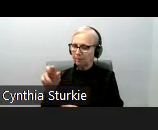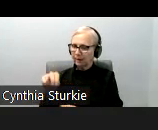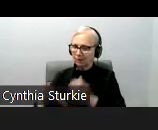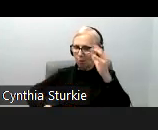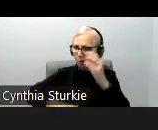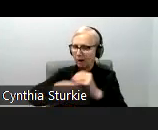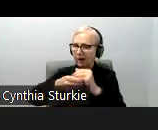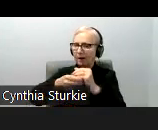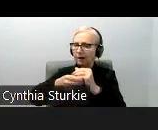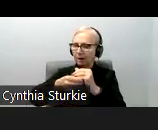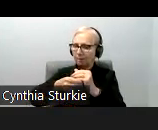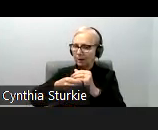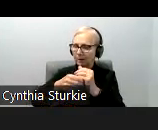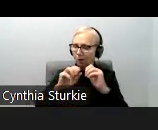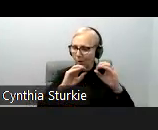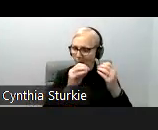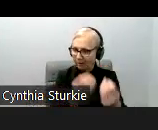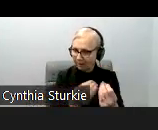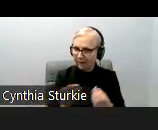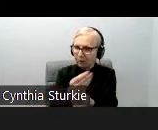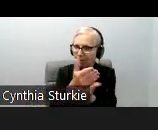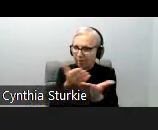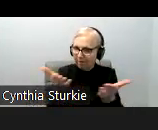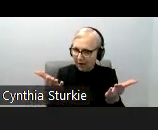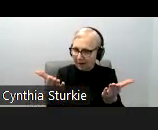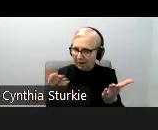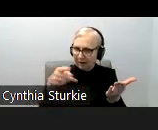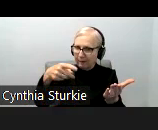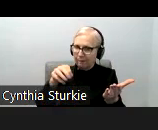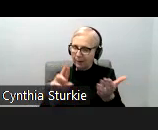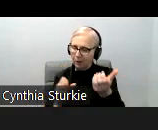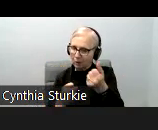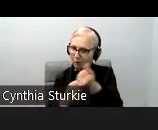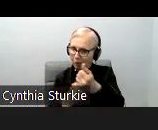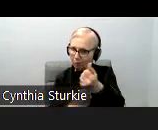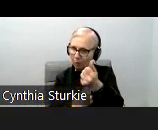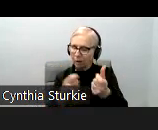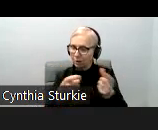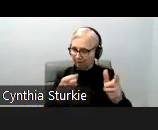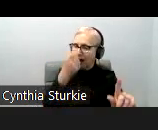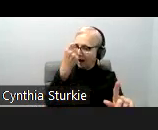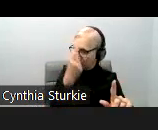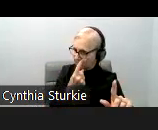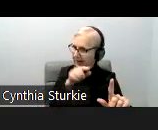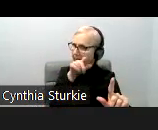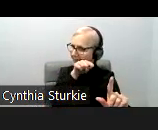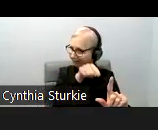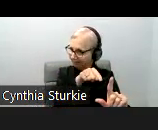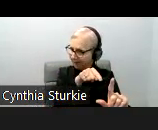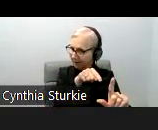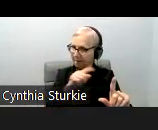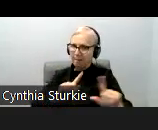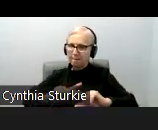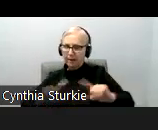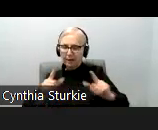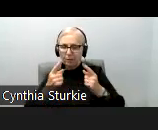comprehensive organizations that are going to provide peer support services. I get that. But I'm